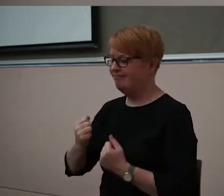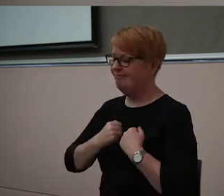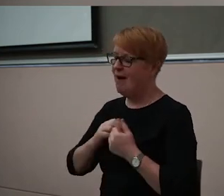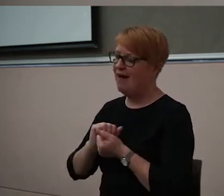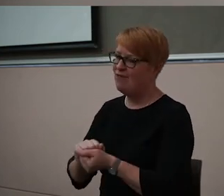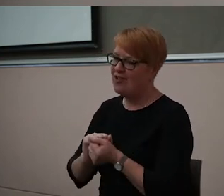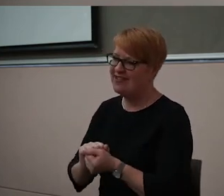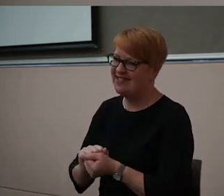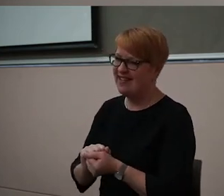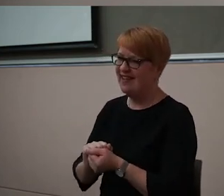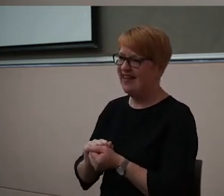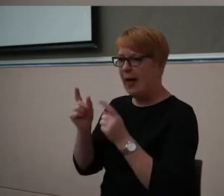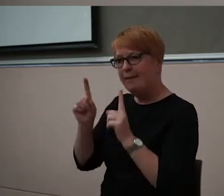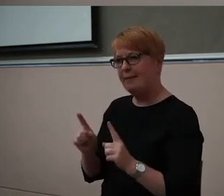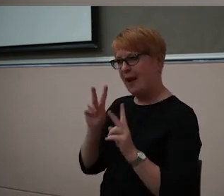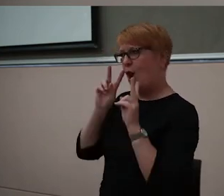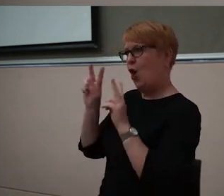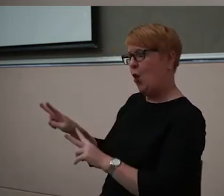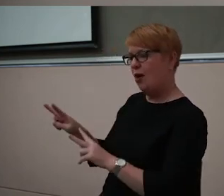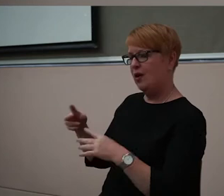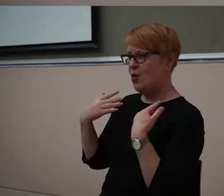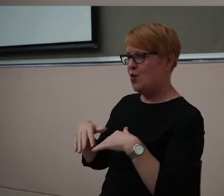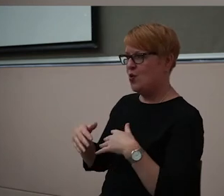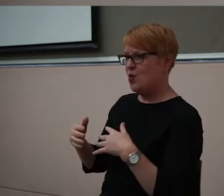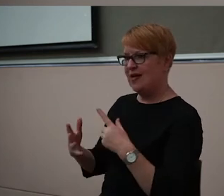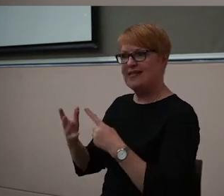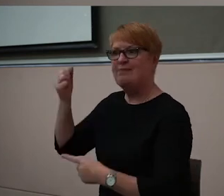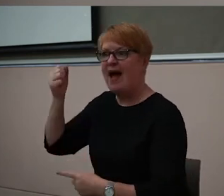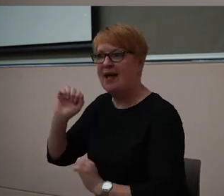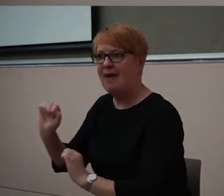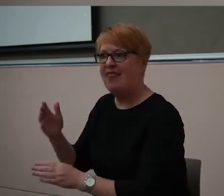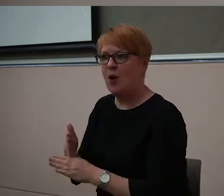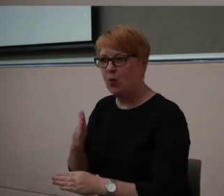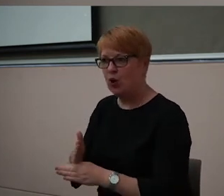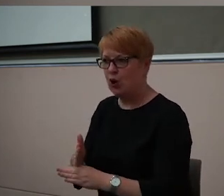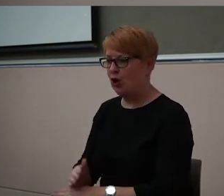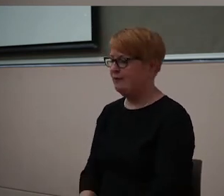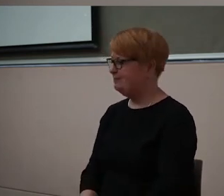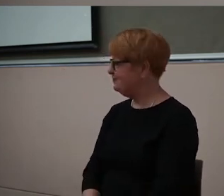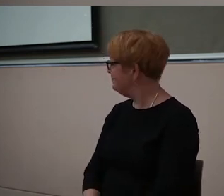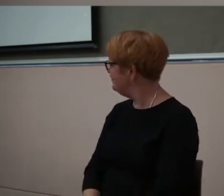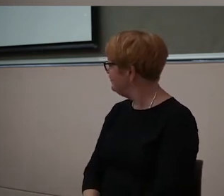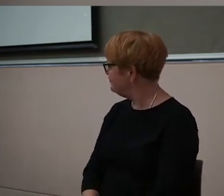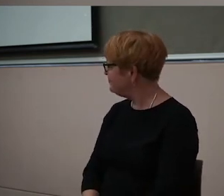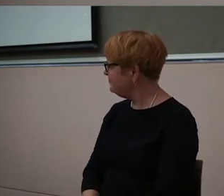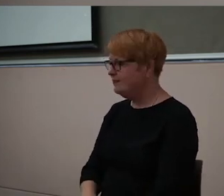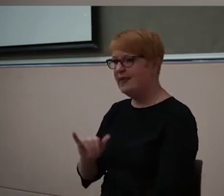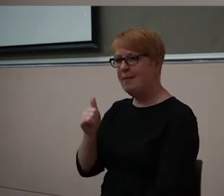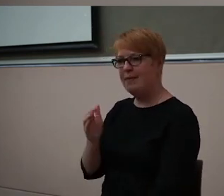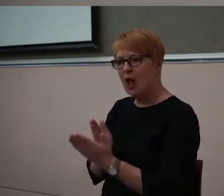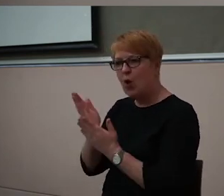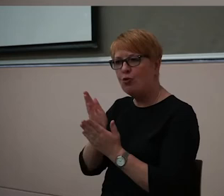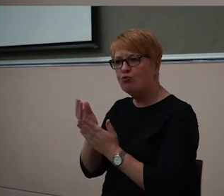I'm an artist based between London and the Midlands. And maybe I'll talk a little bit how me and Jasleen like first